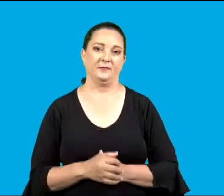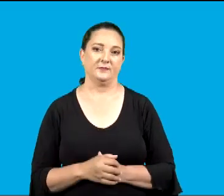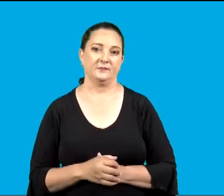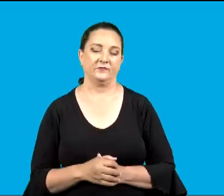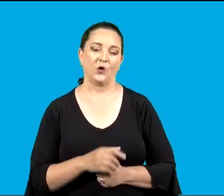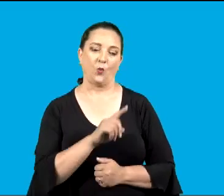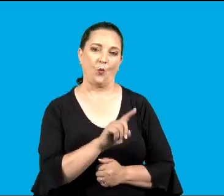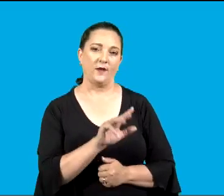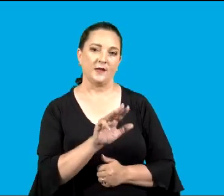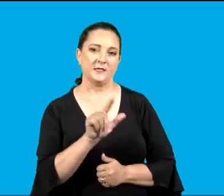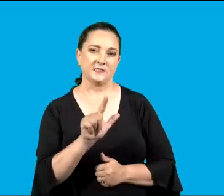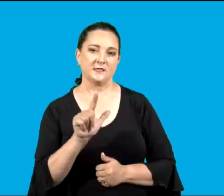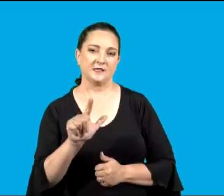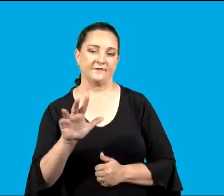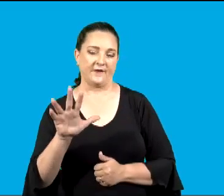197,750.